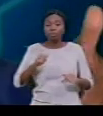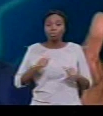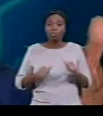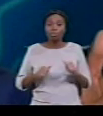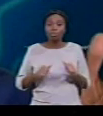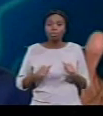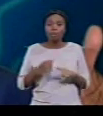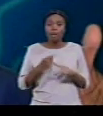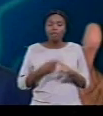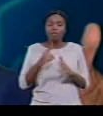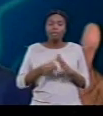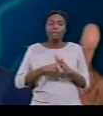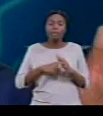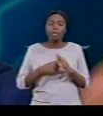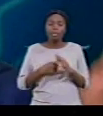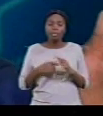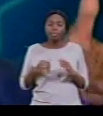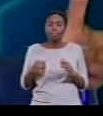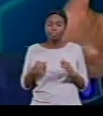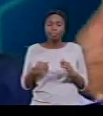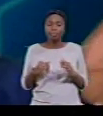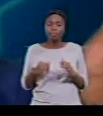the beginning, the